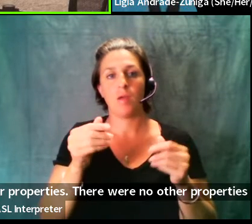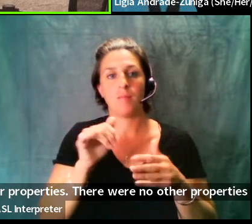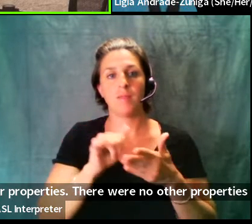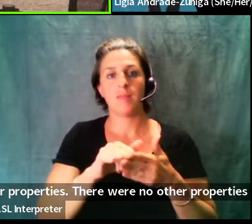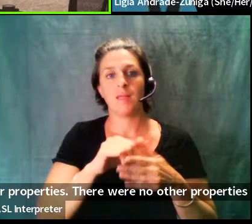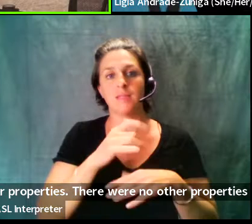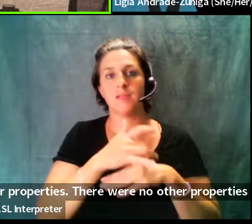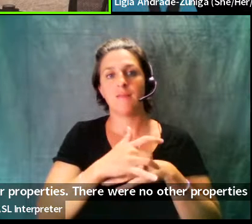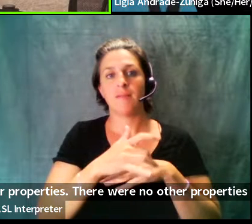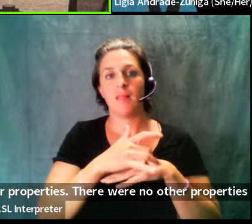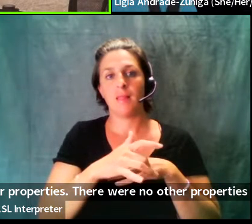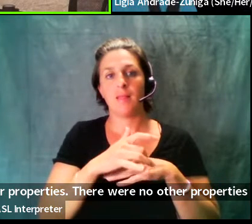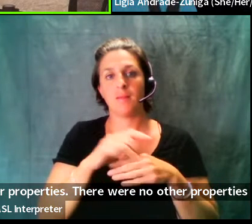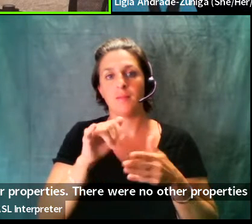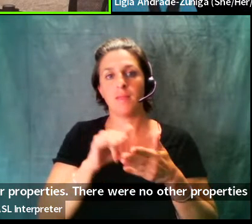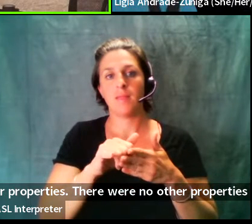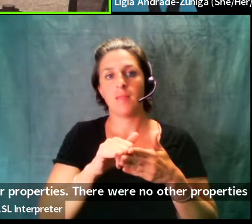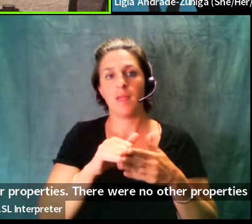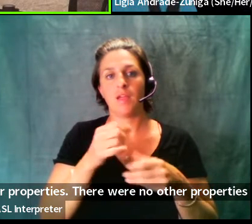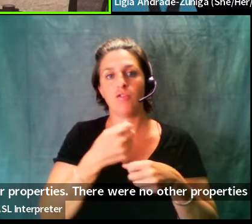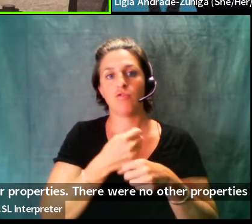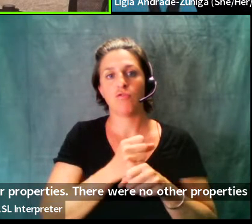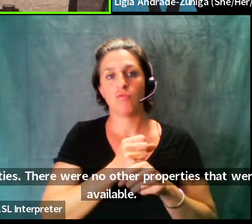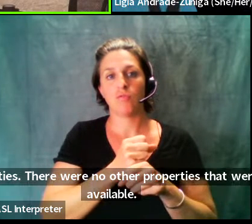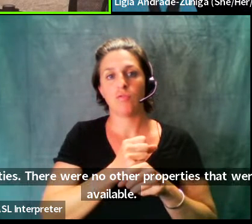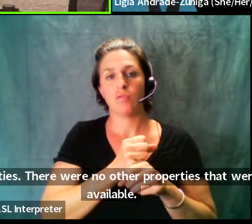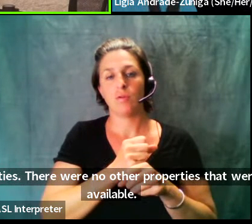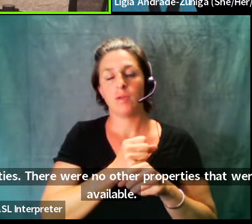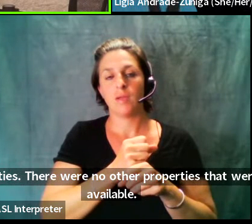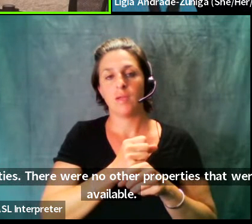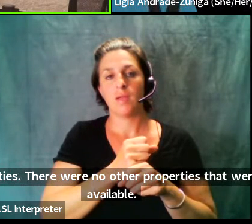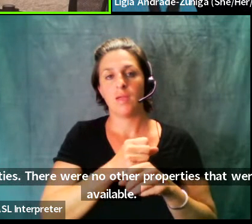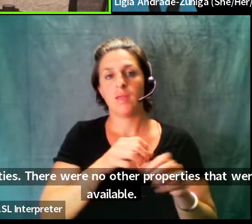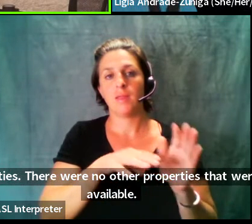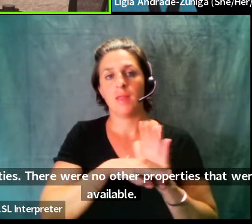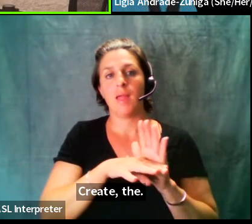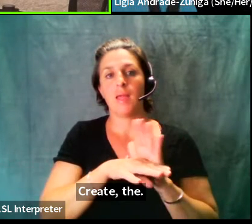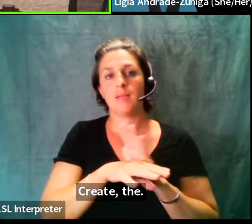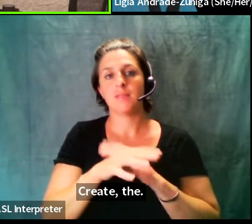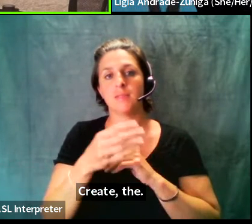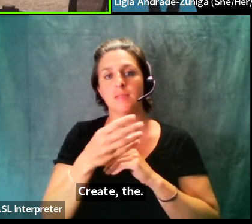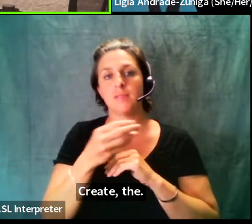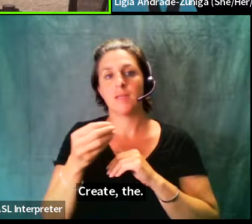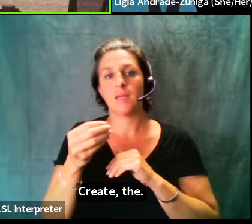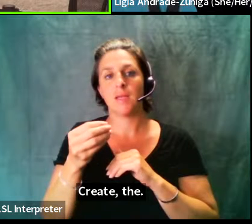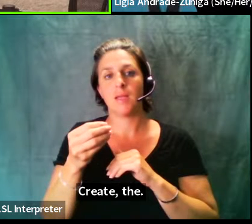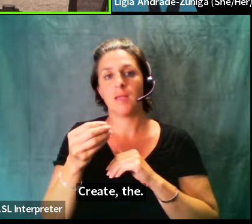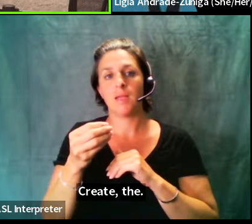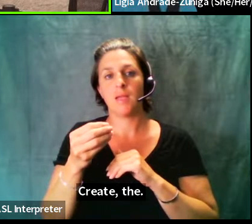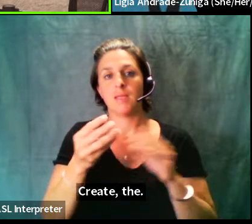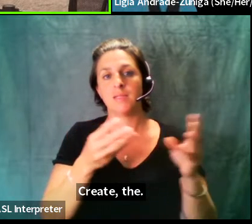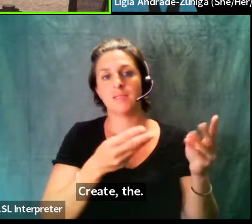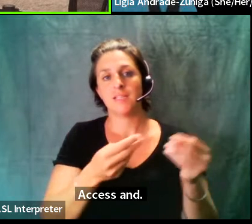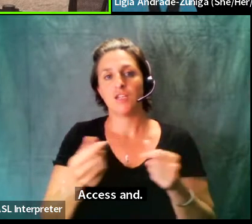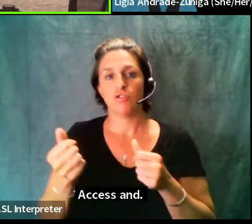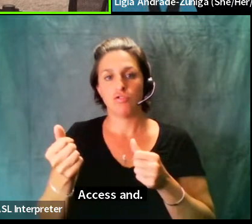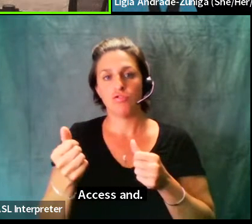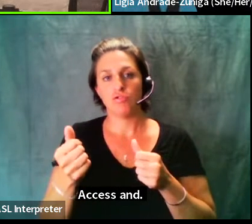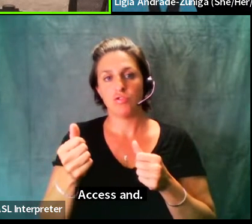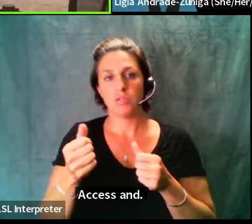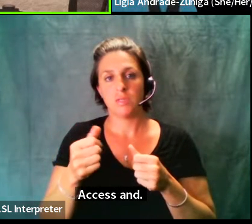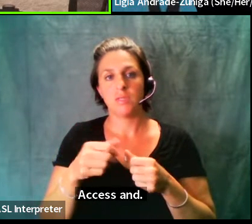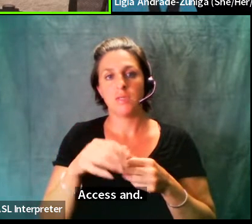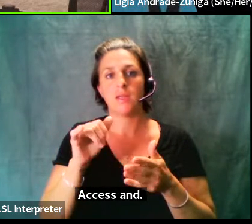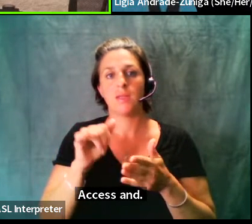available that create the access and synergy, to use the word that Mr. Leininger